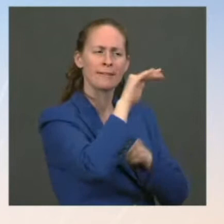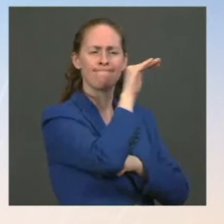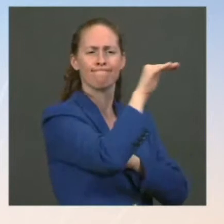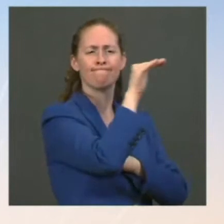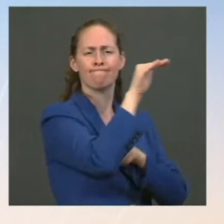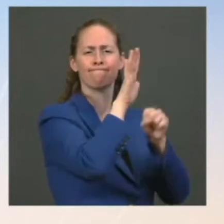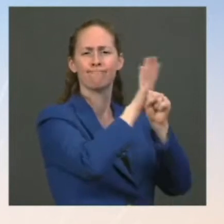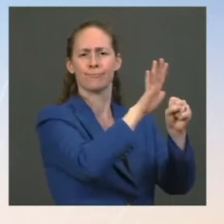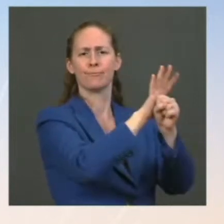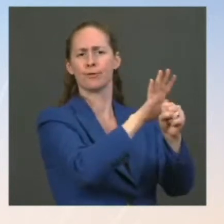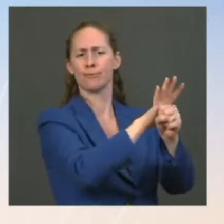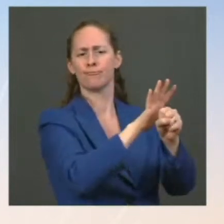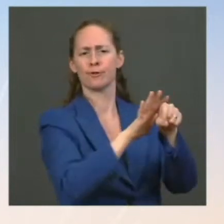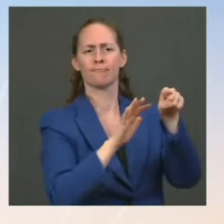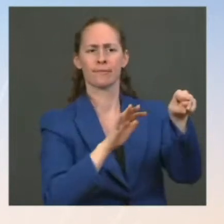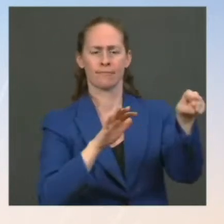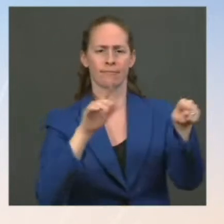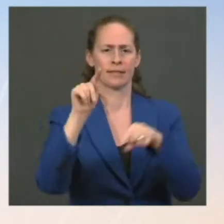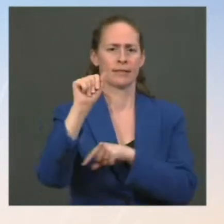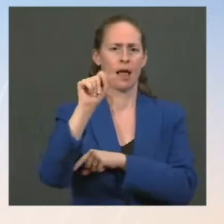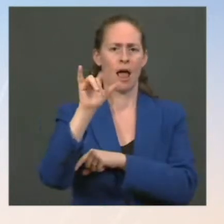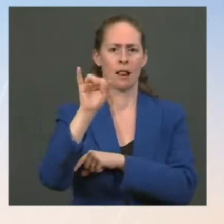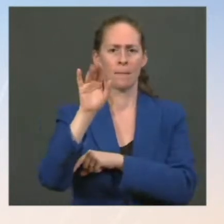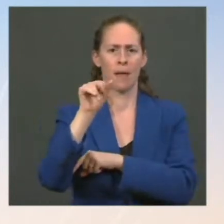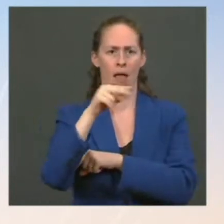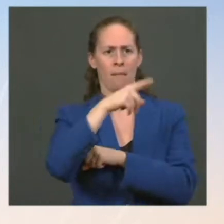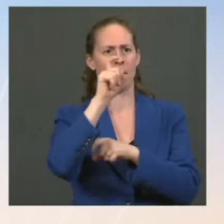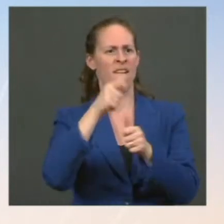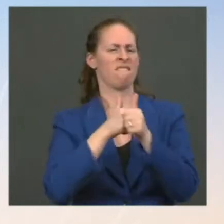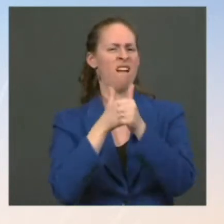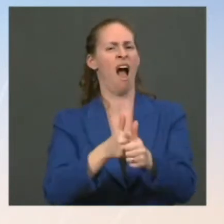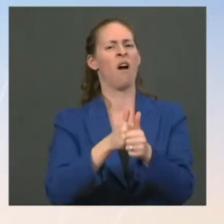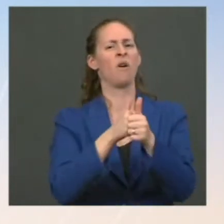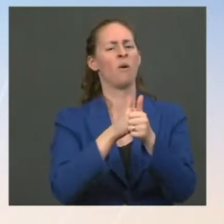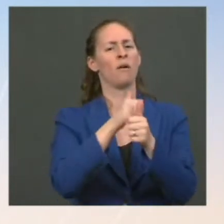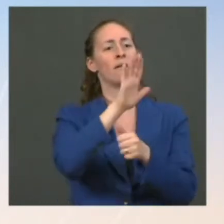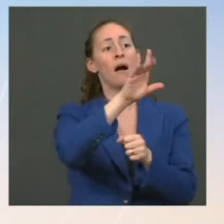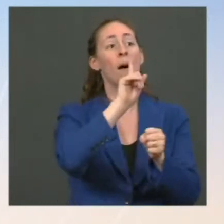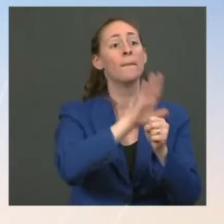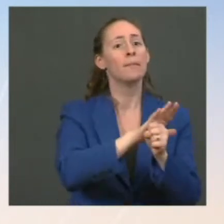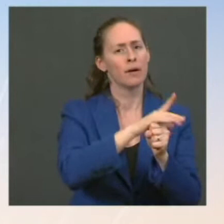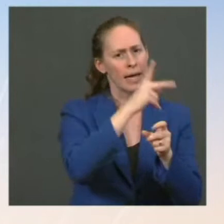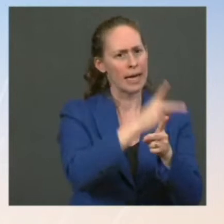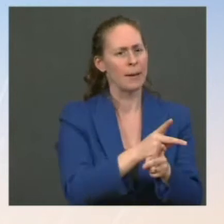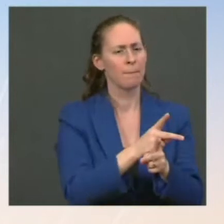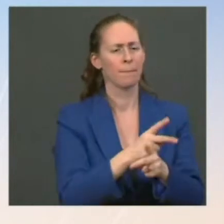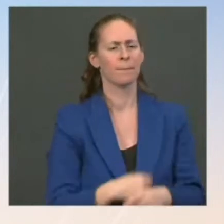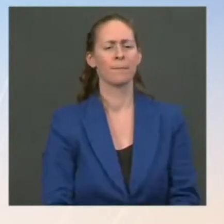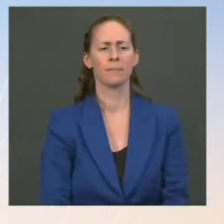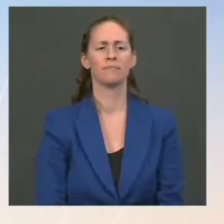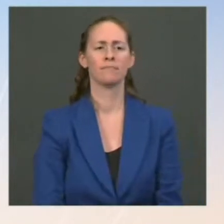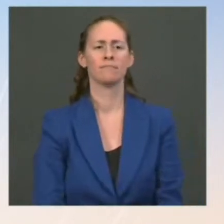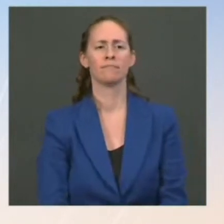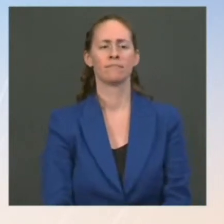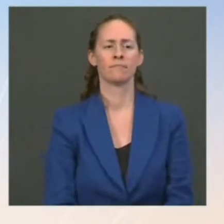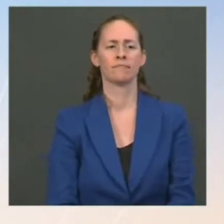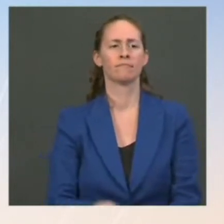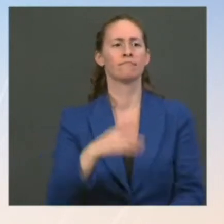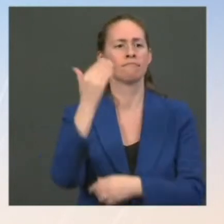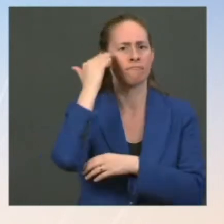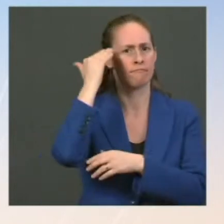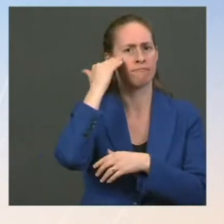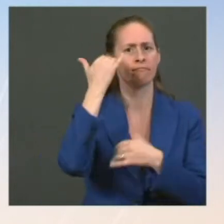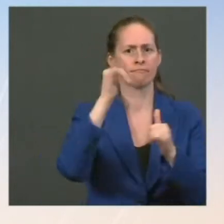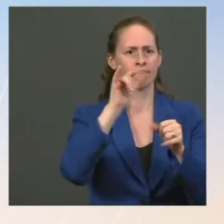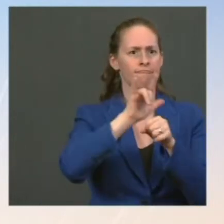the Taliban would abide by their commitments, and we also knew that we needed to get the flights up and going. The flights have been up and going, and so